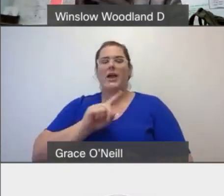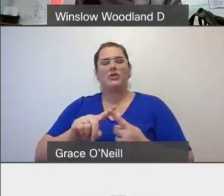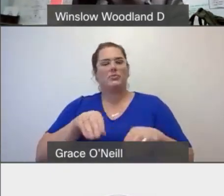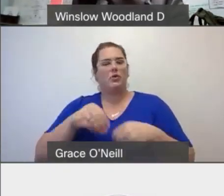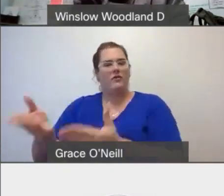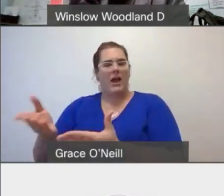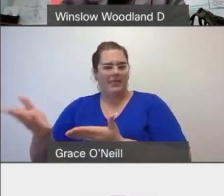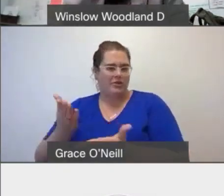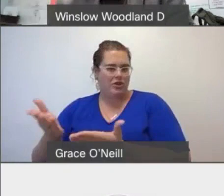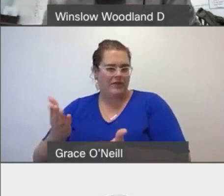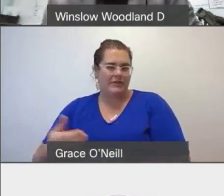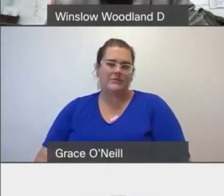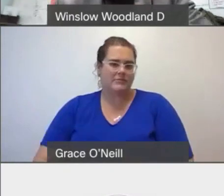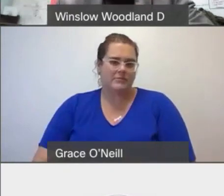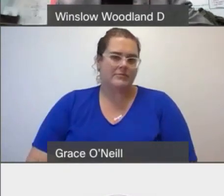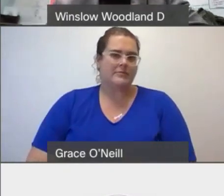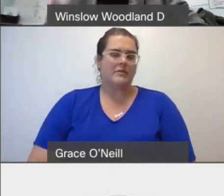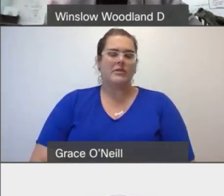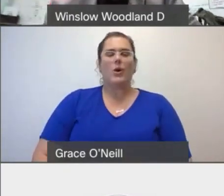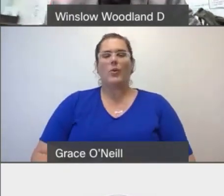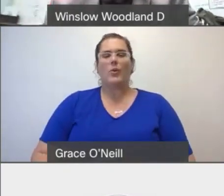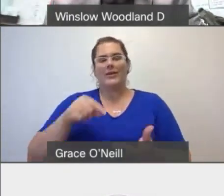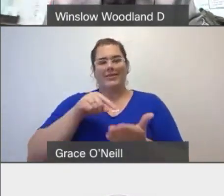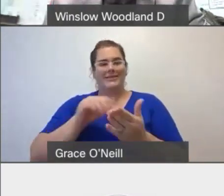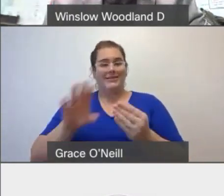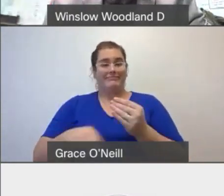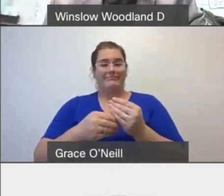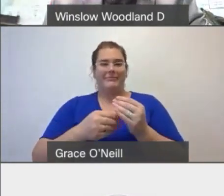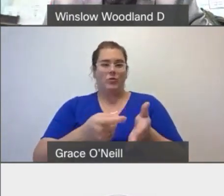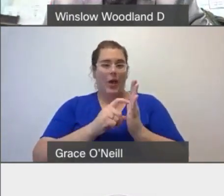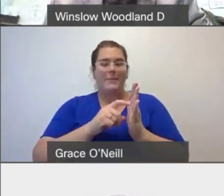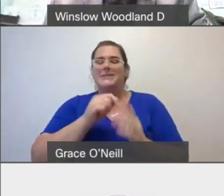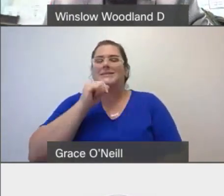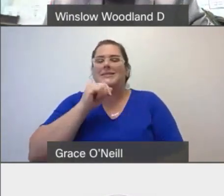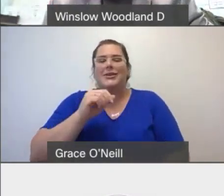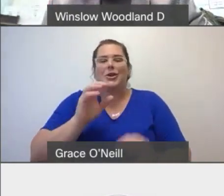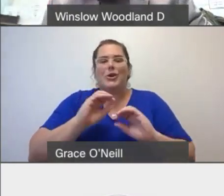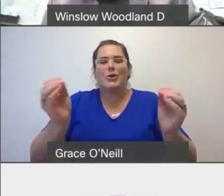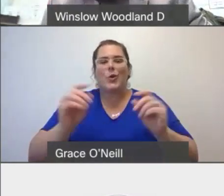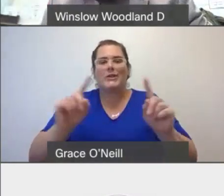this is no different from,